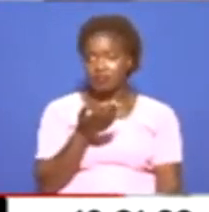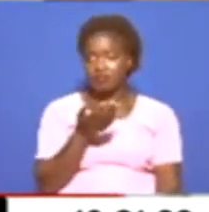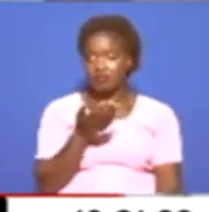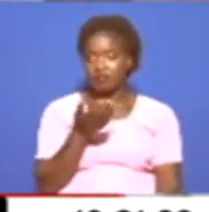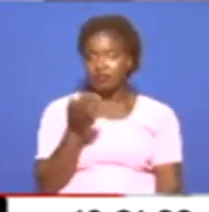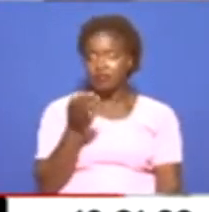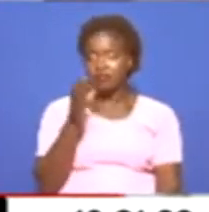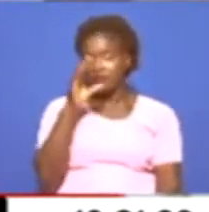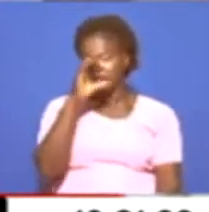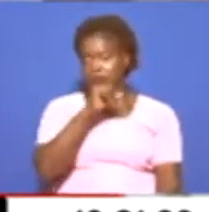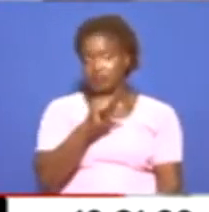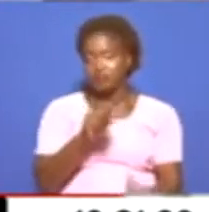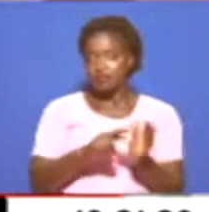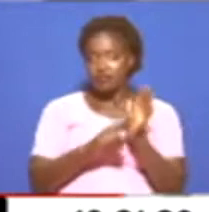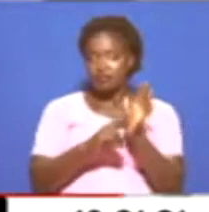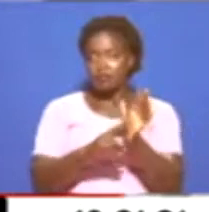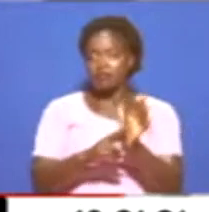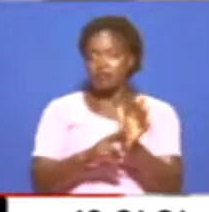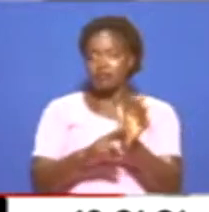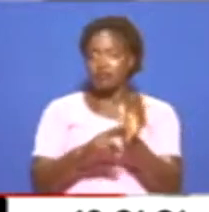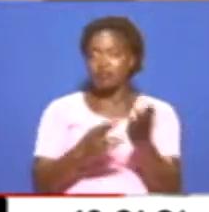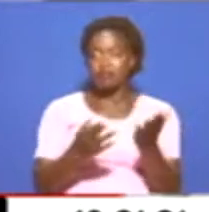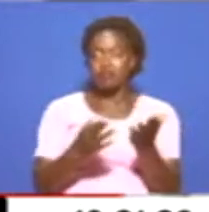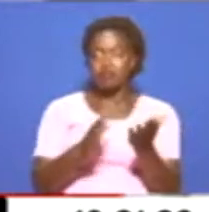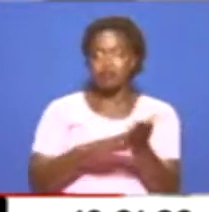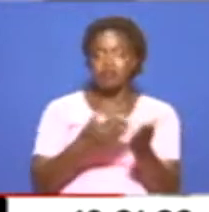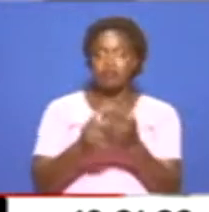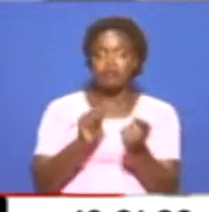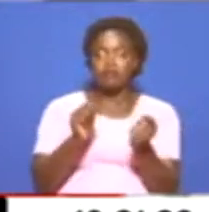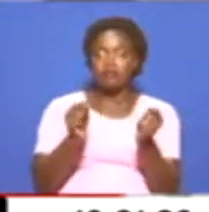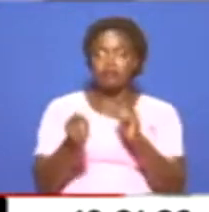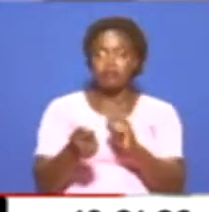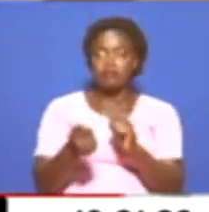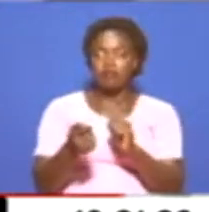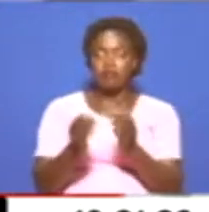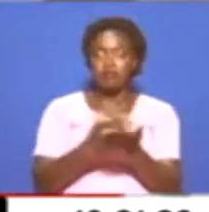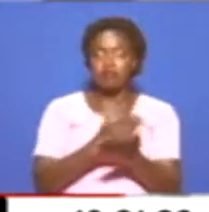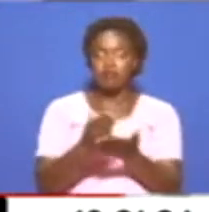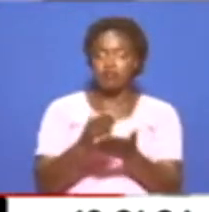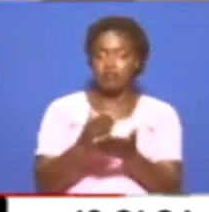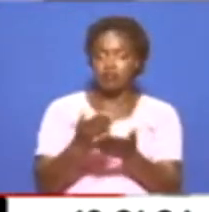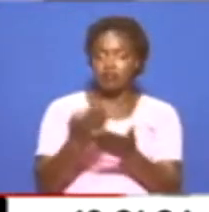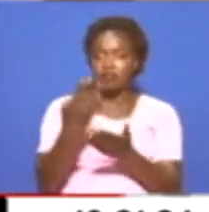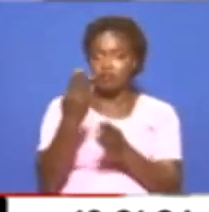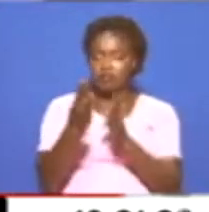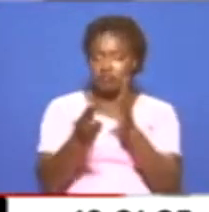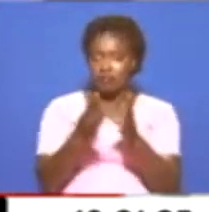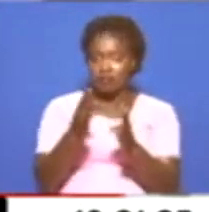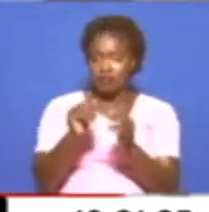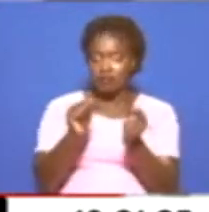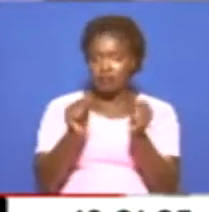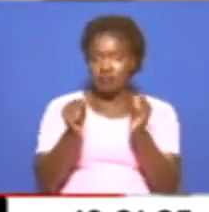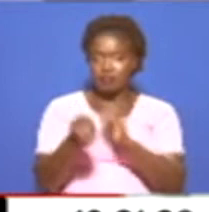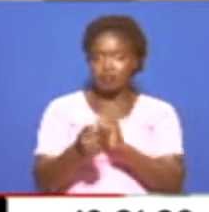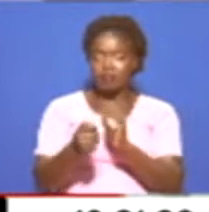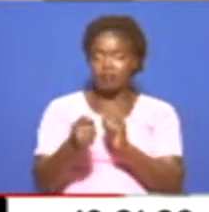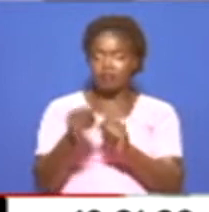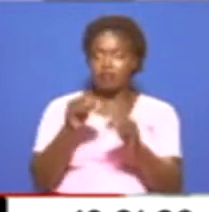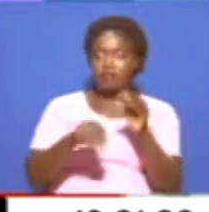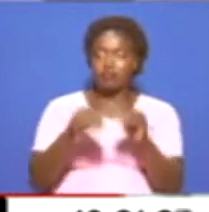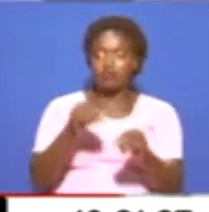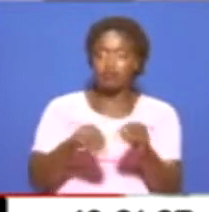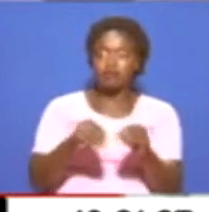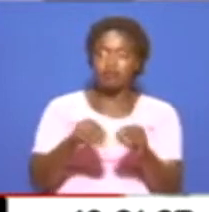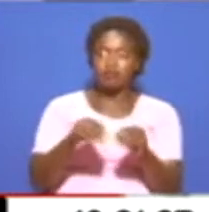as tabled before parliament. The bill does not propose an amendment to Section 44 of the Elections Act that provides for the deployment of an